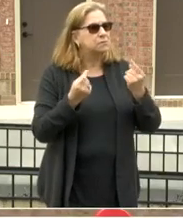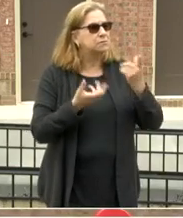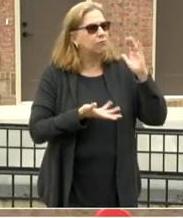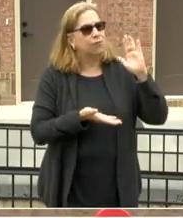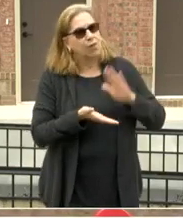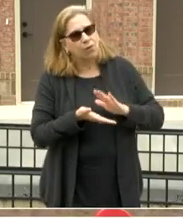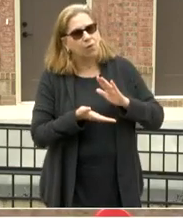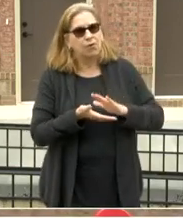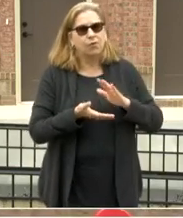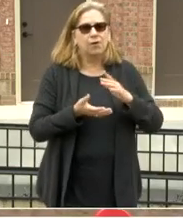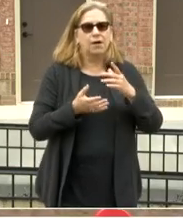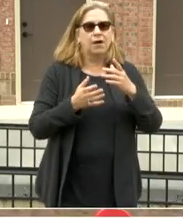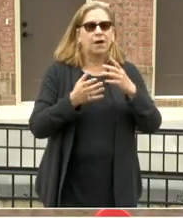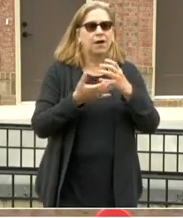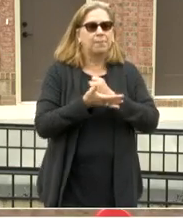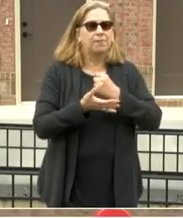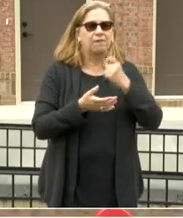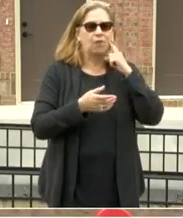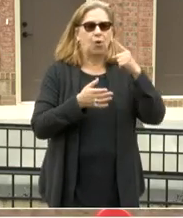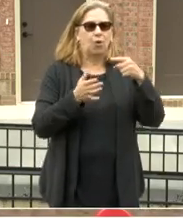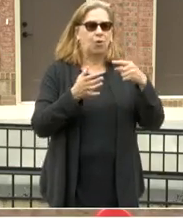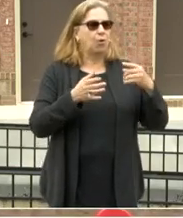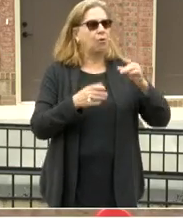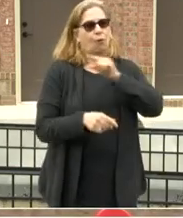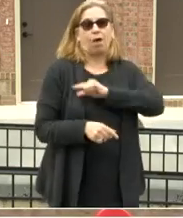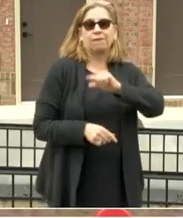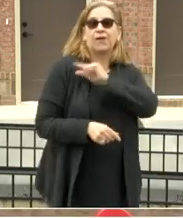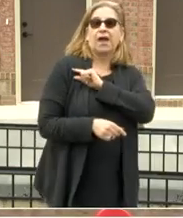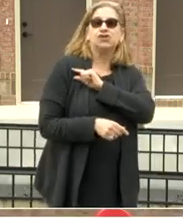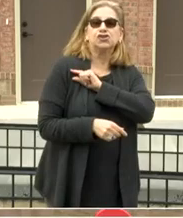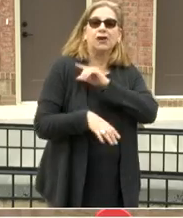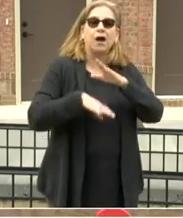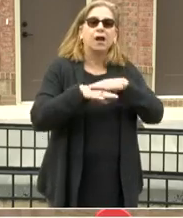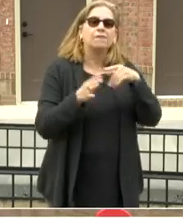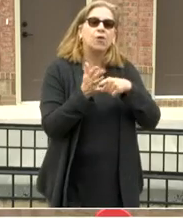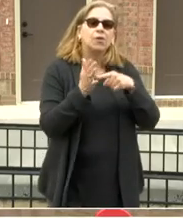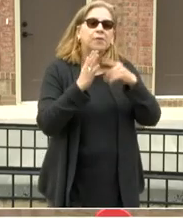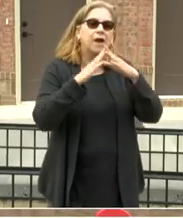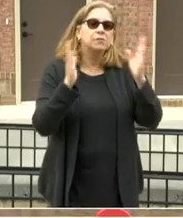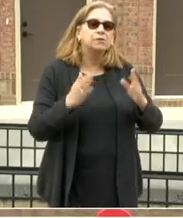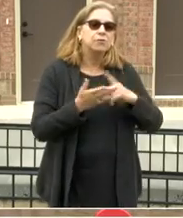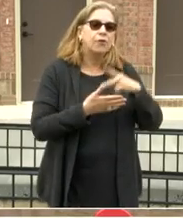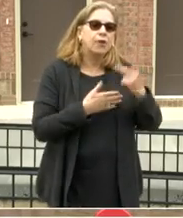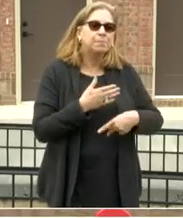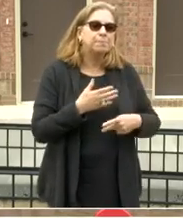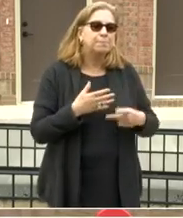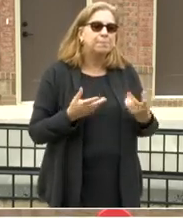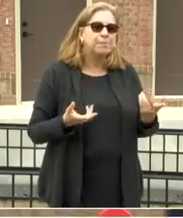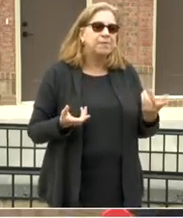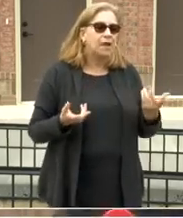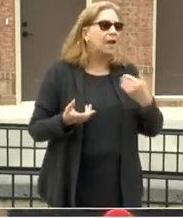house? Let me ask one of the team members to talk about the levels of affordability here.